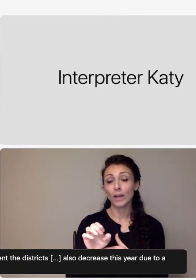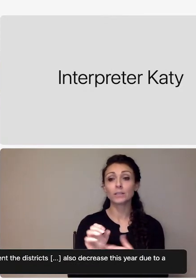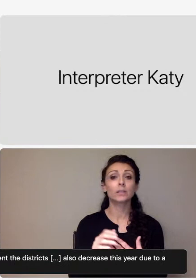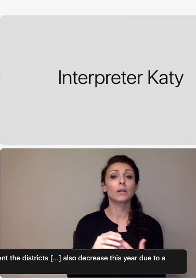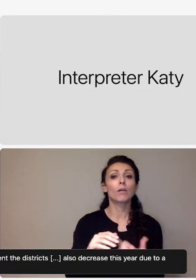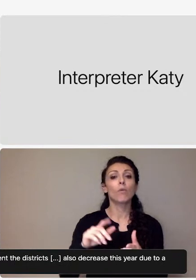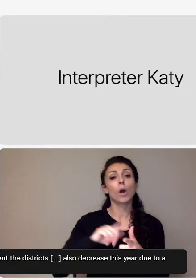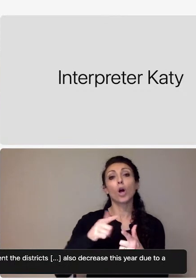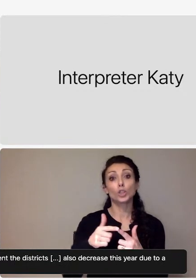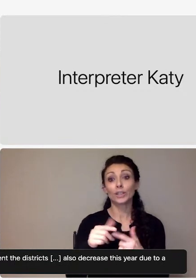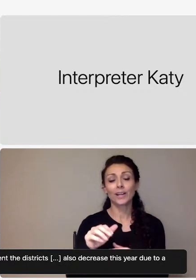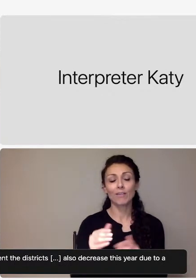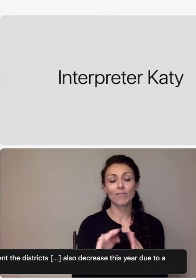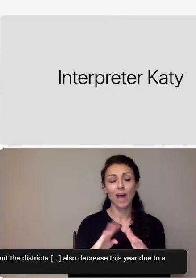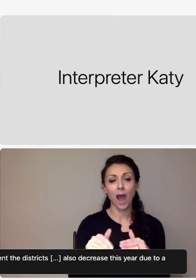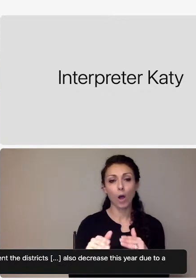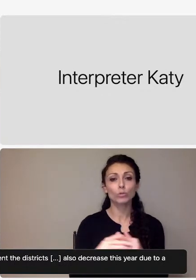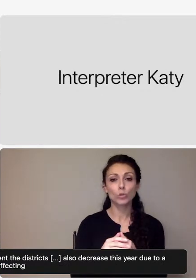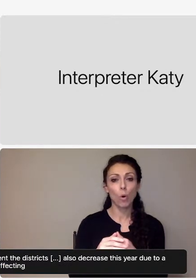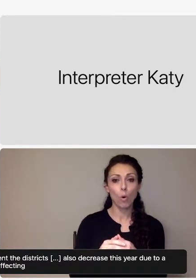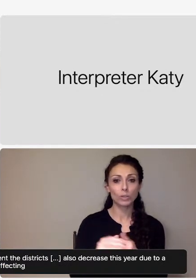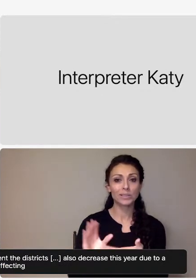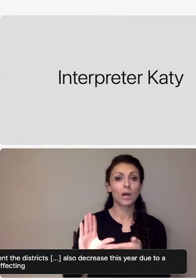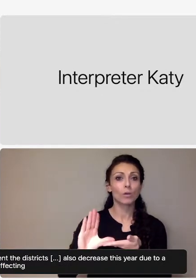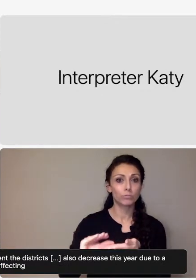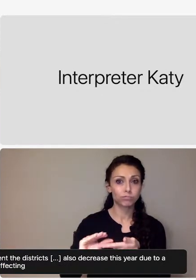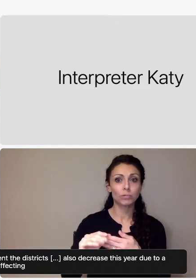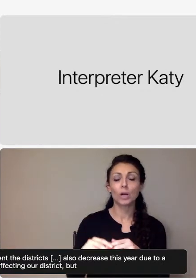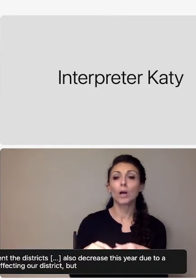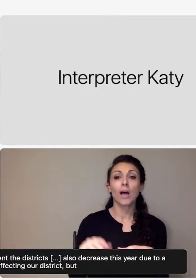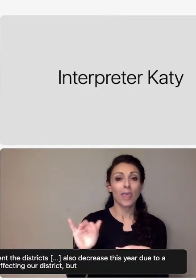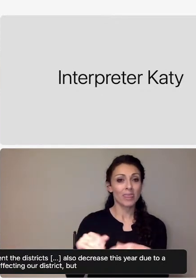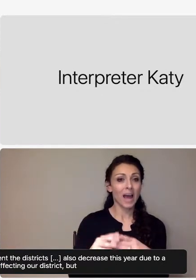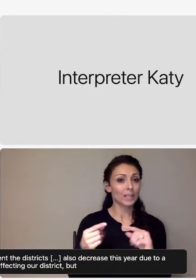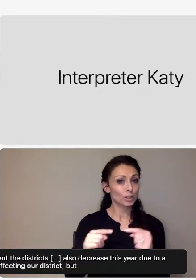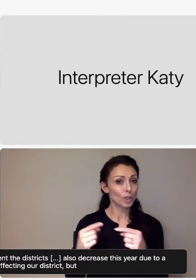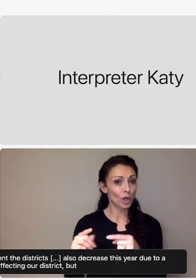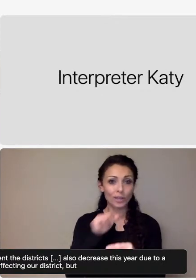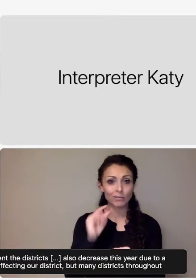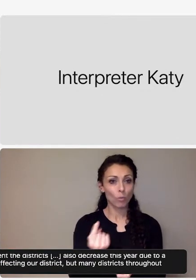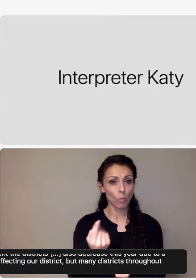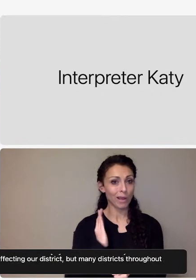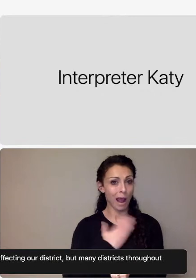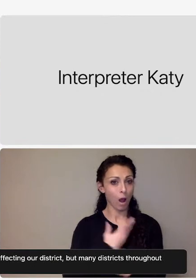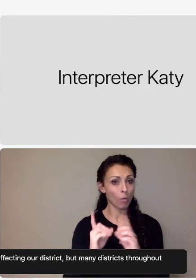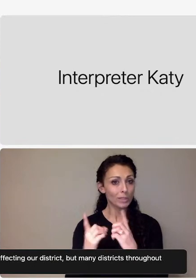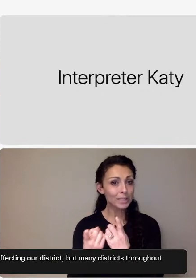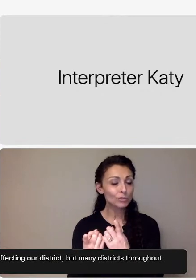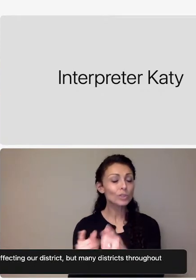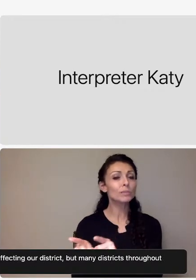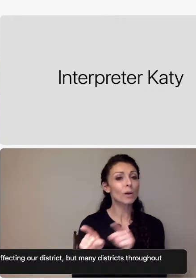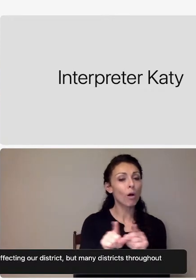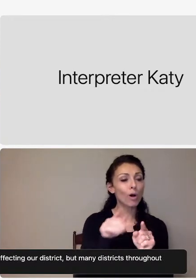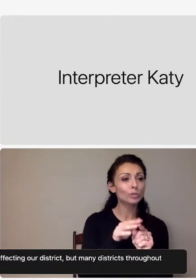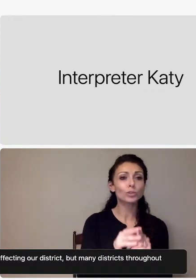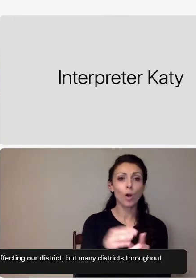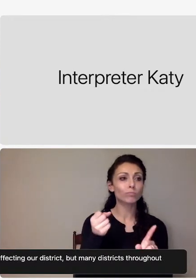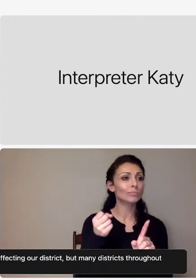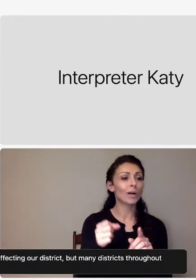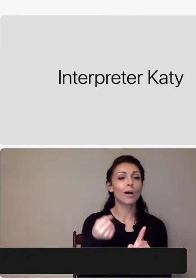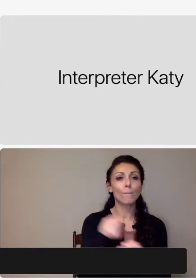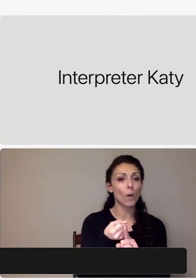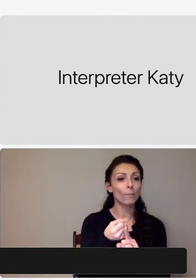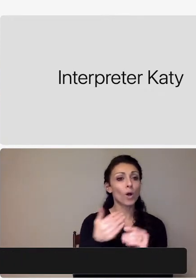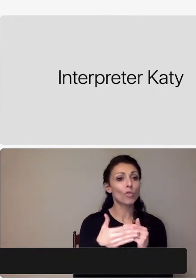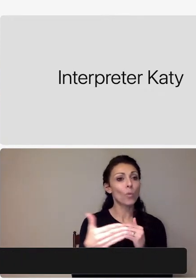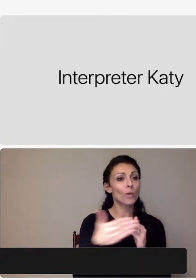these issues are not only affecting our district but many districts throughout the state in federal funding there